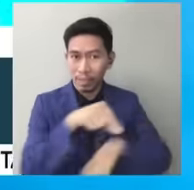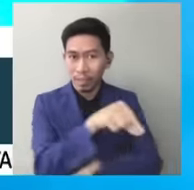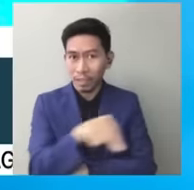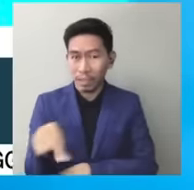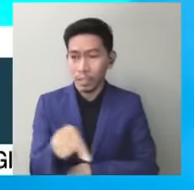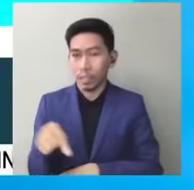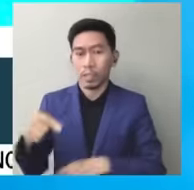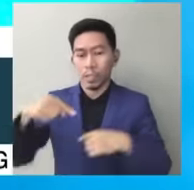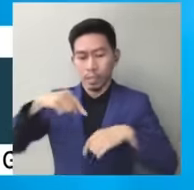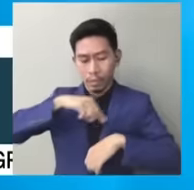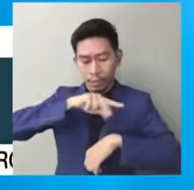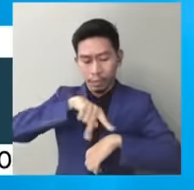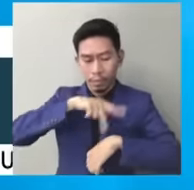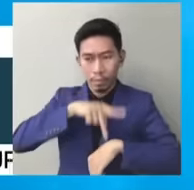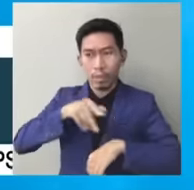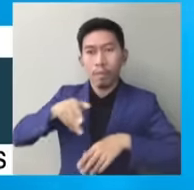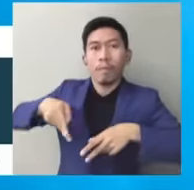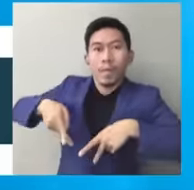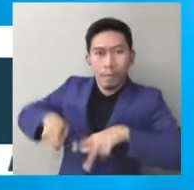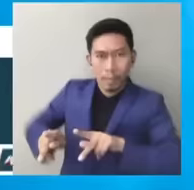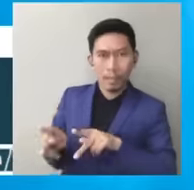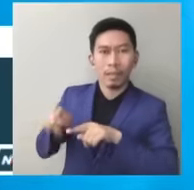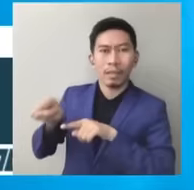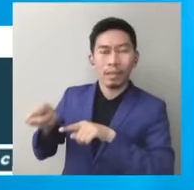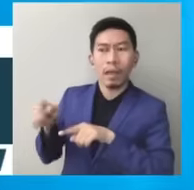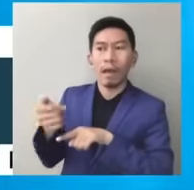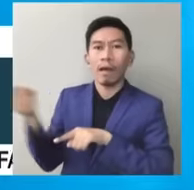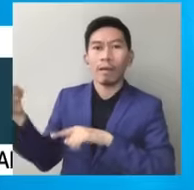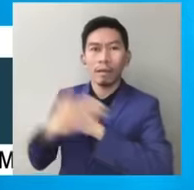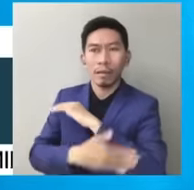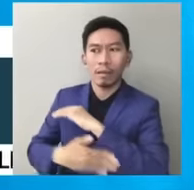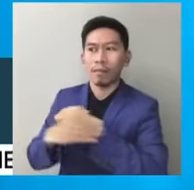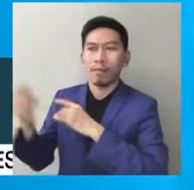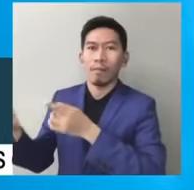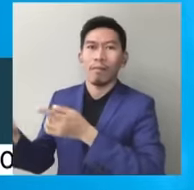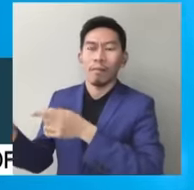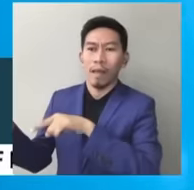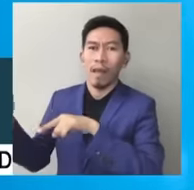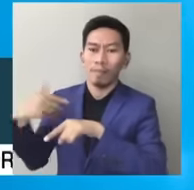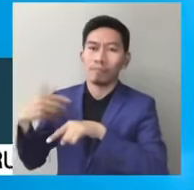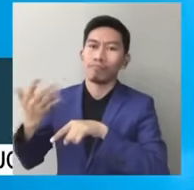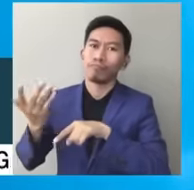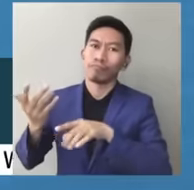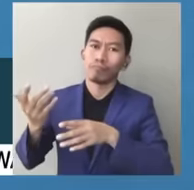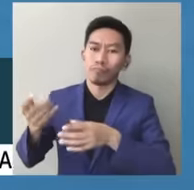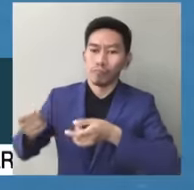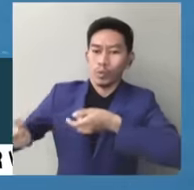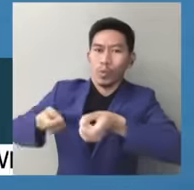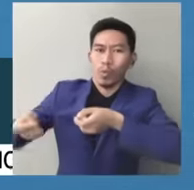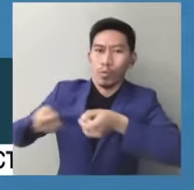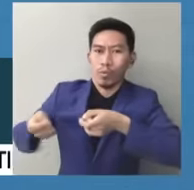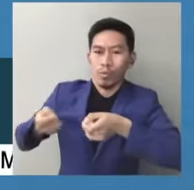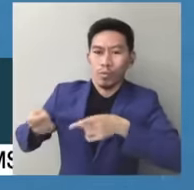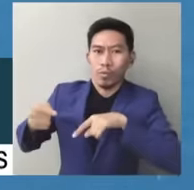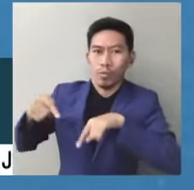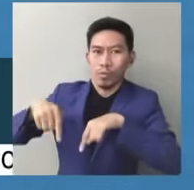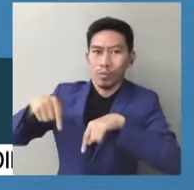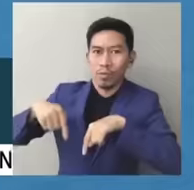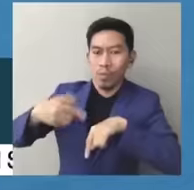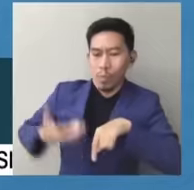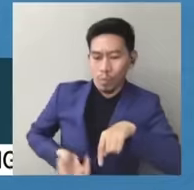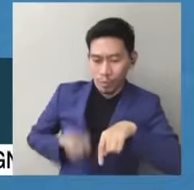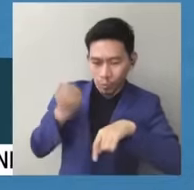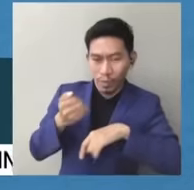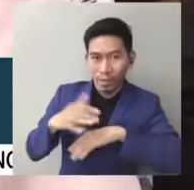magpermiso sa ibang bansa para gumalaw sa ating sariling teritoryo, mahirap siguro sundan yung